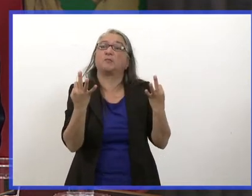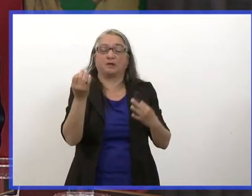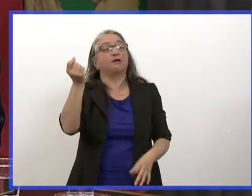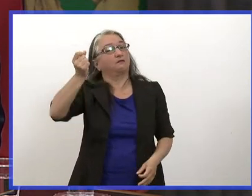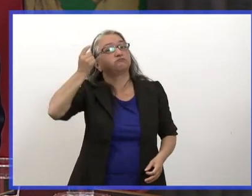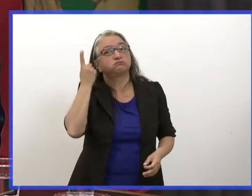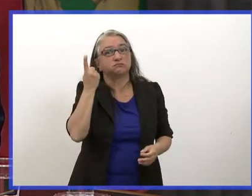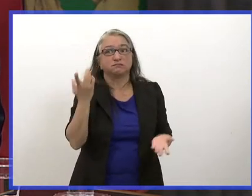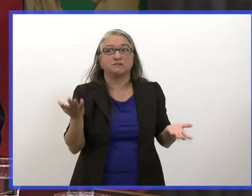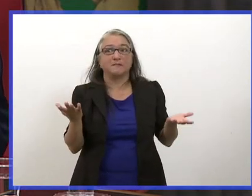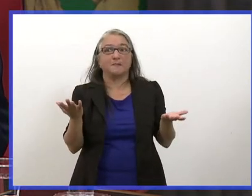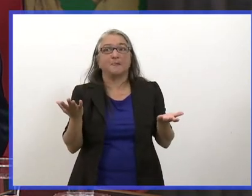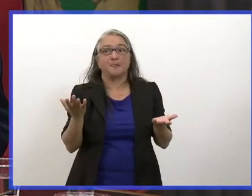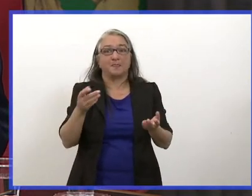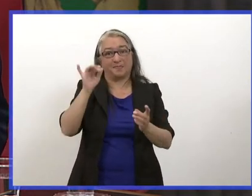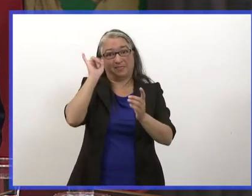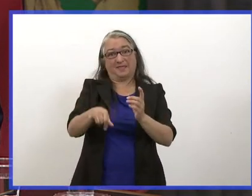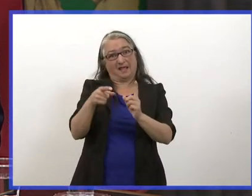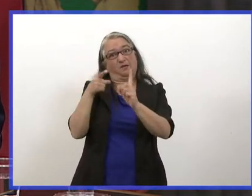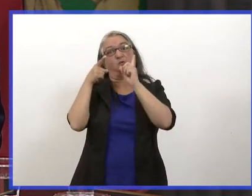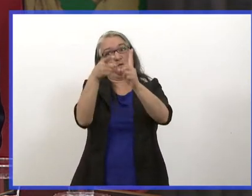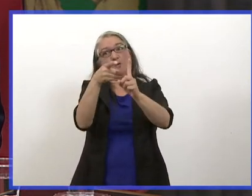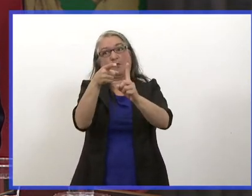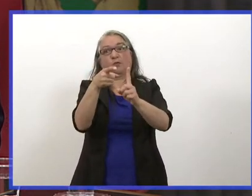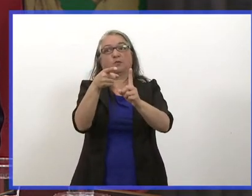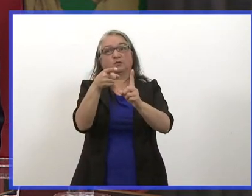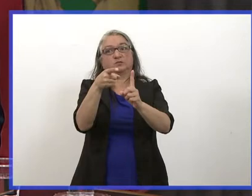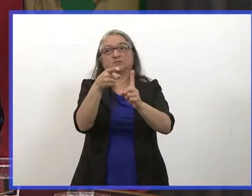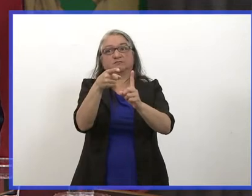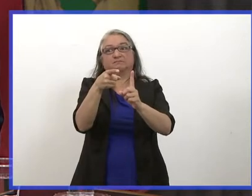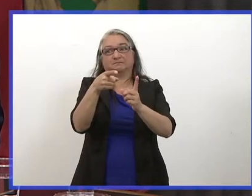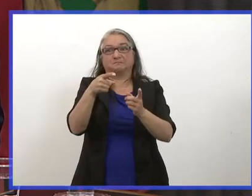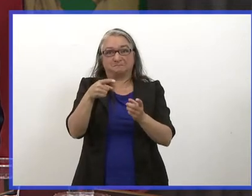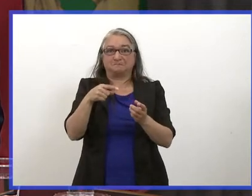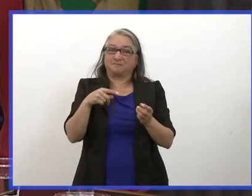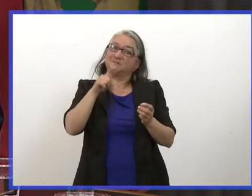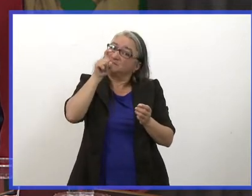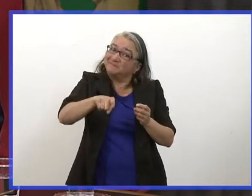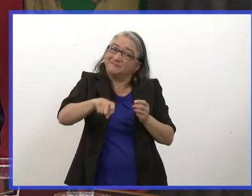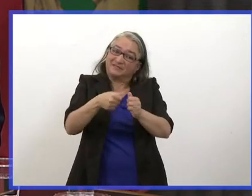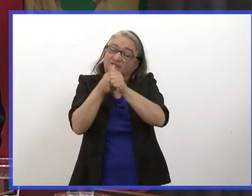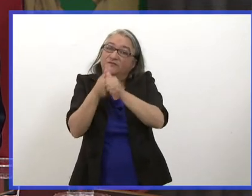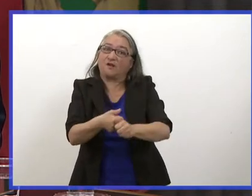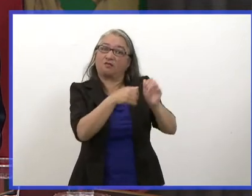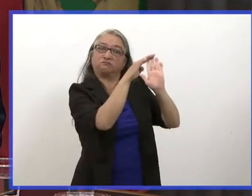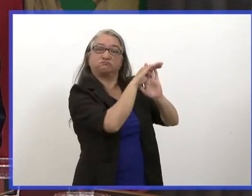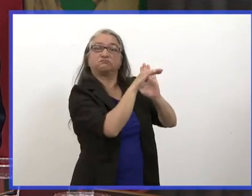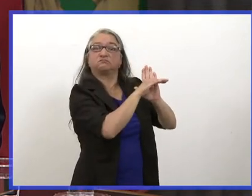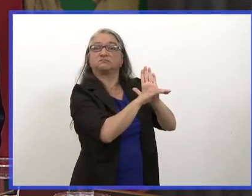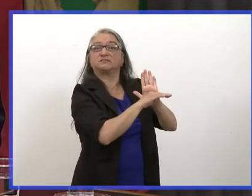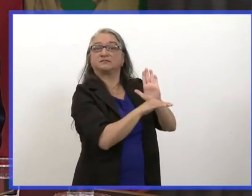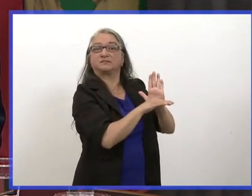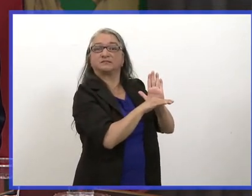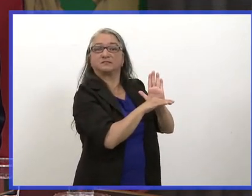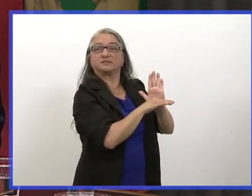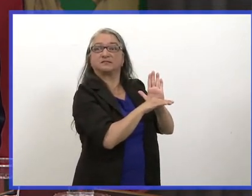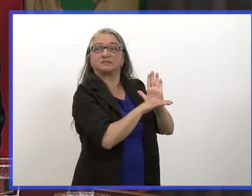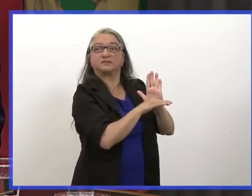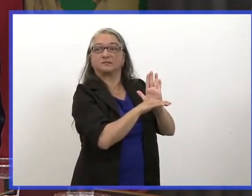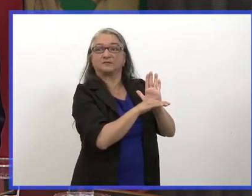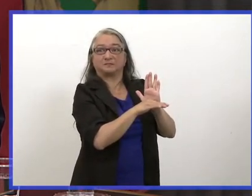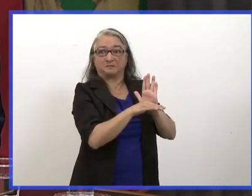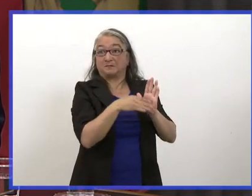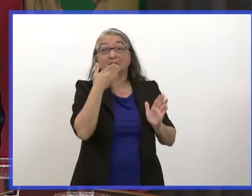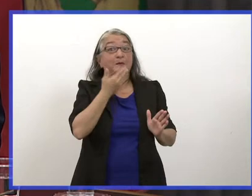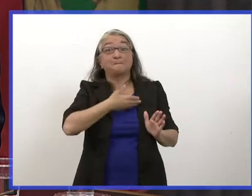best vaccine is the first one available. I urge all Manitobans 12 and over to get vaccinated as soon